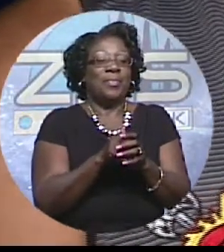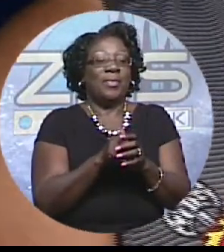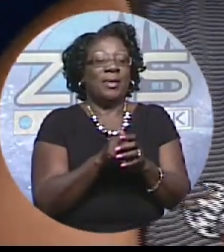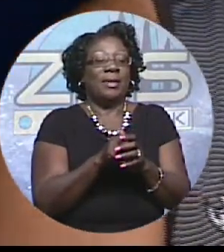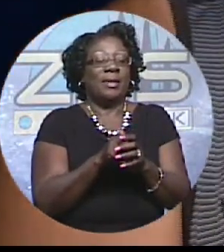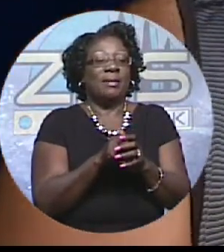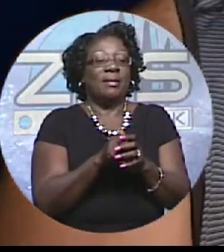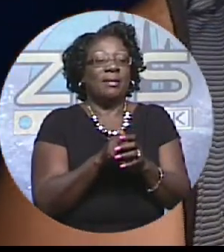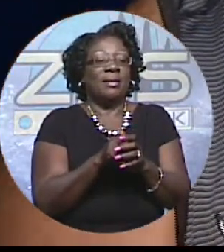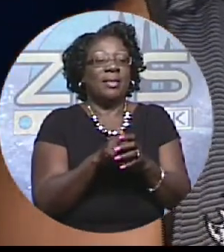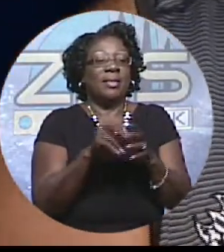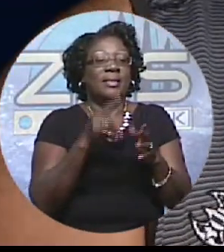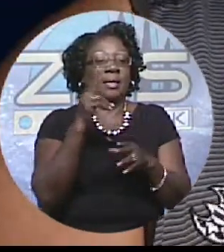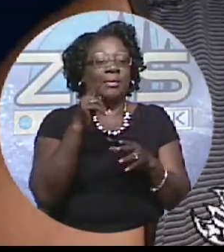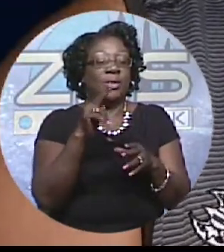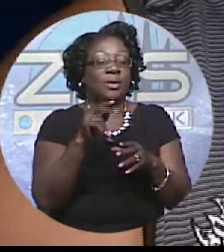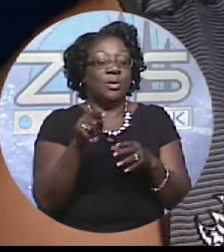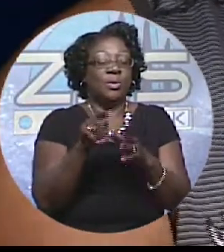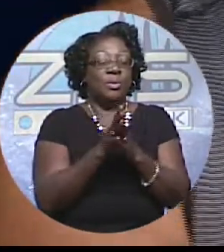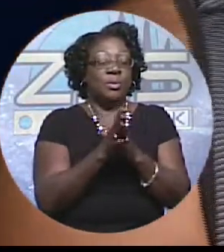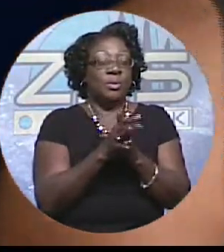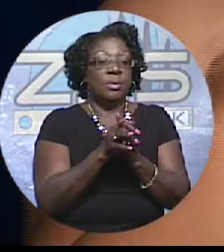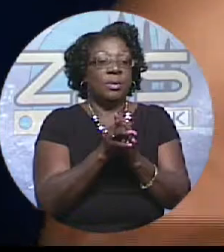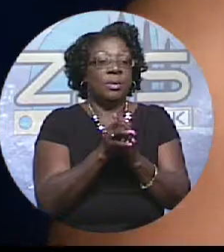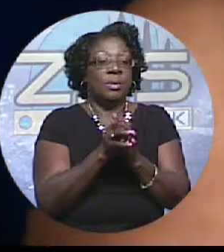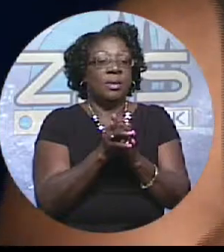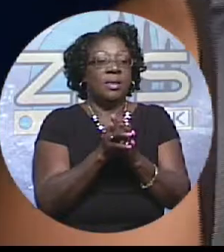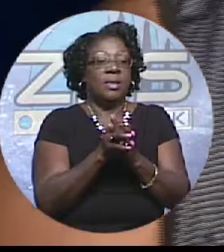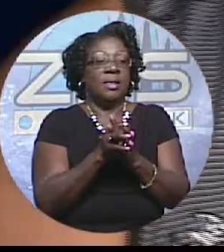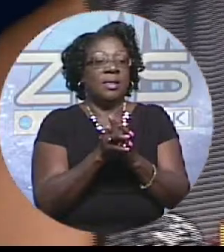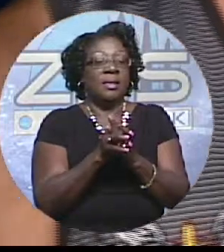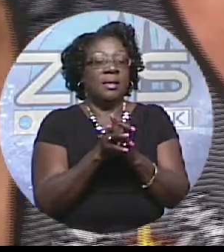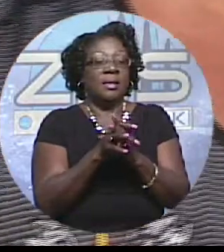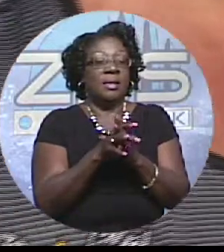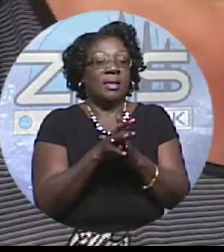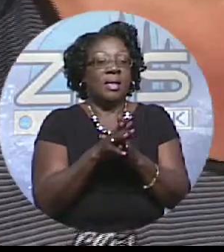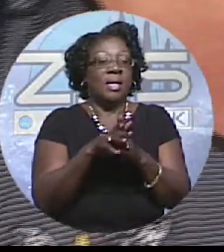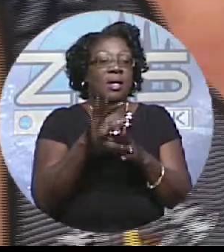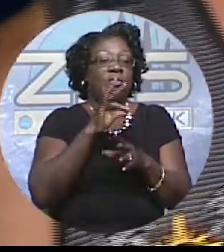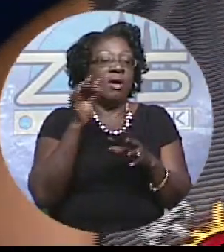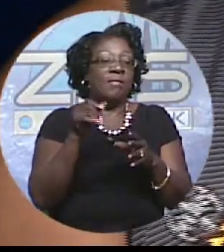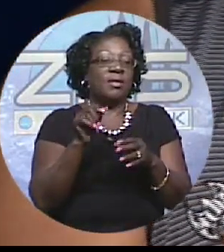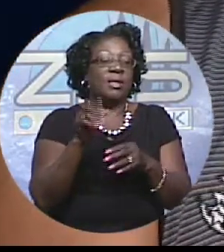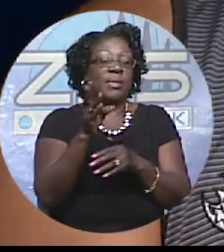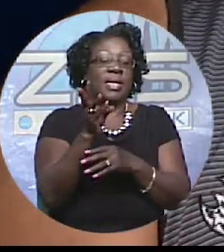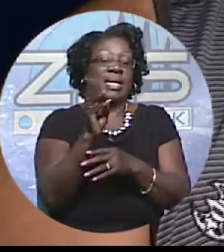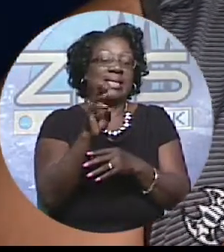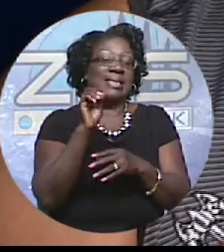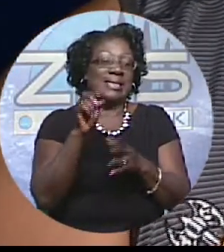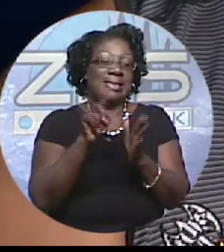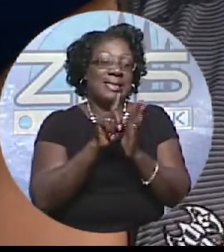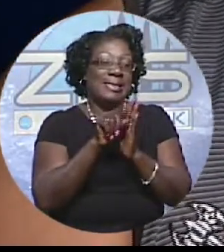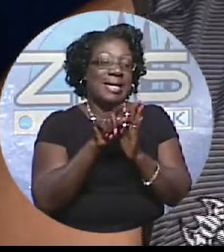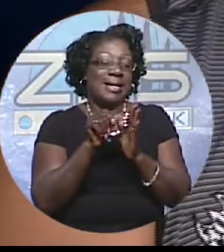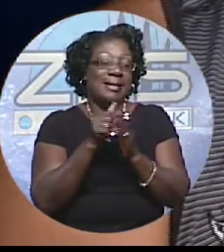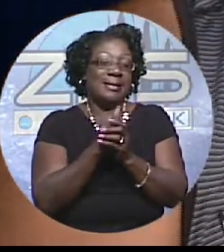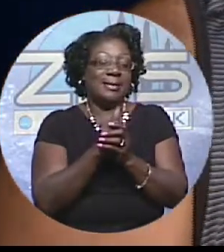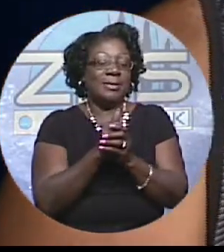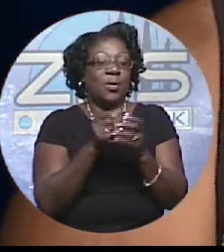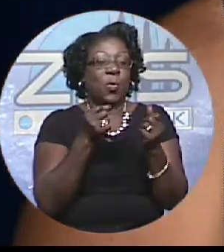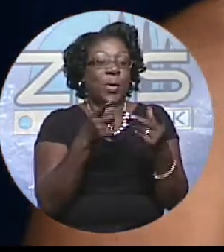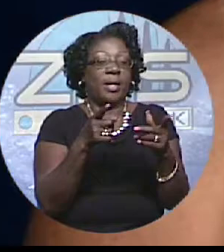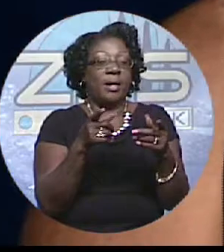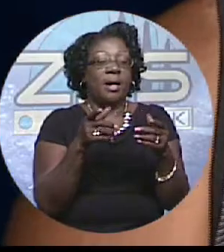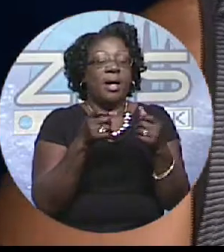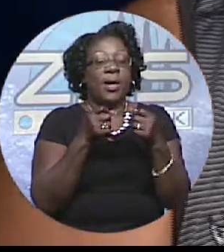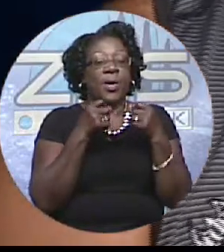Okay, so it's up to you how fast you're going to get knocked out. Rev is going to be like a 60-second commercial or 30-second commercial. I'll give him a